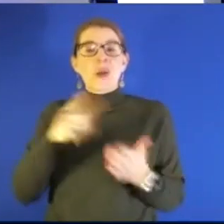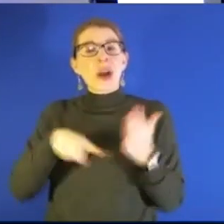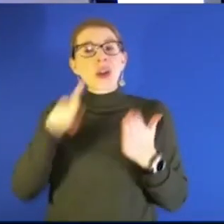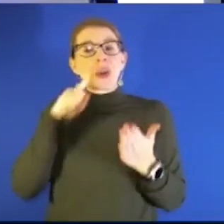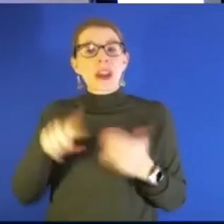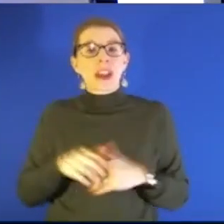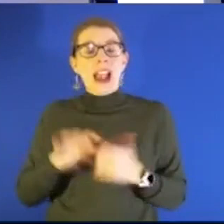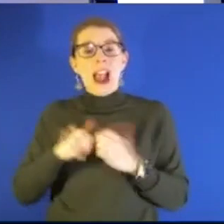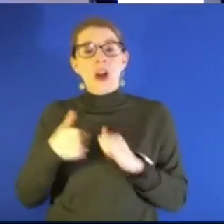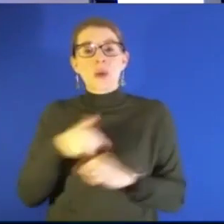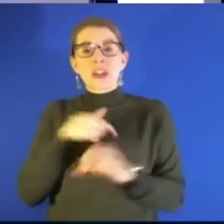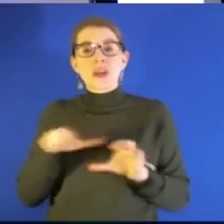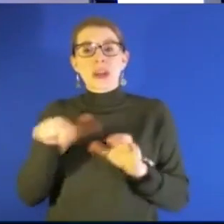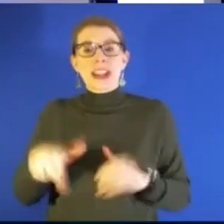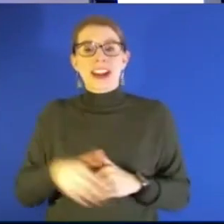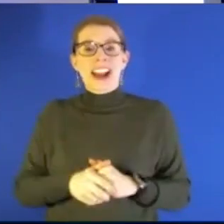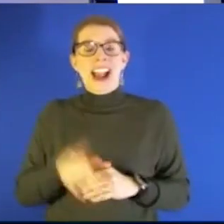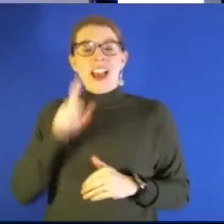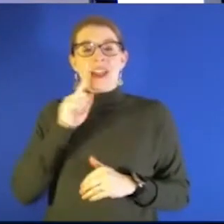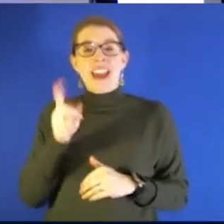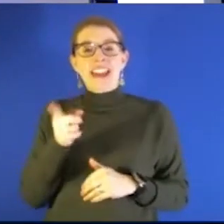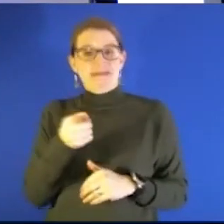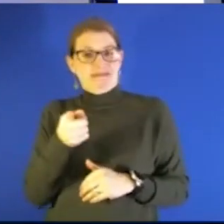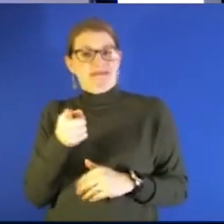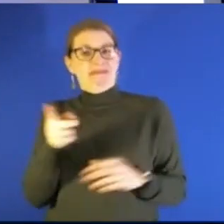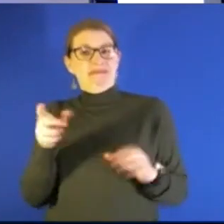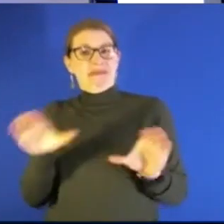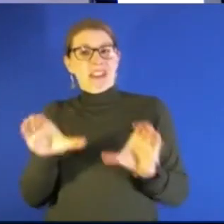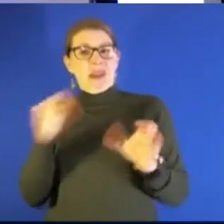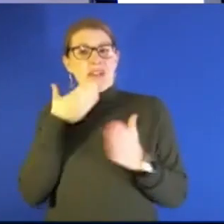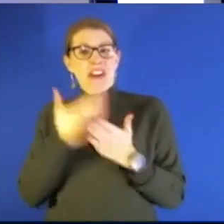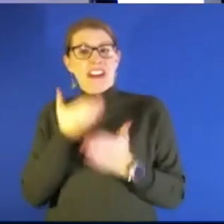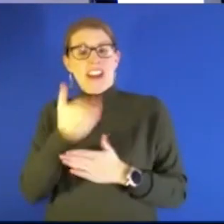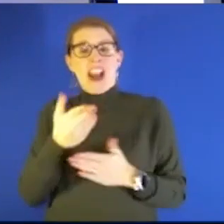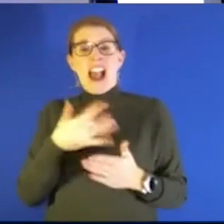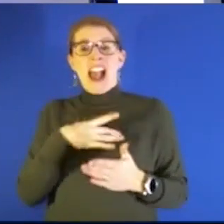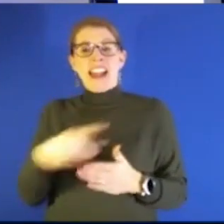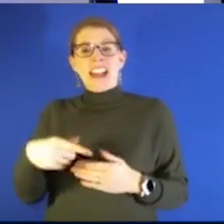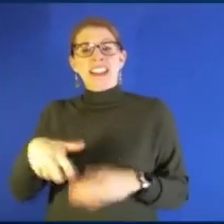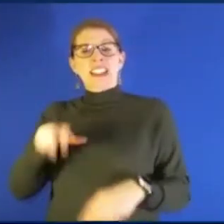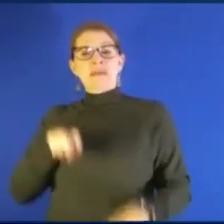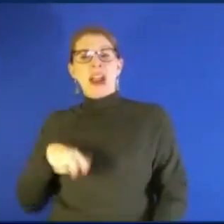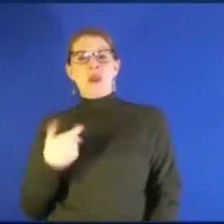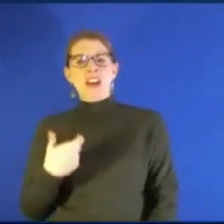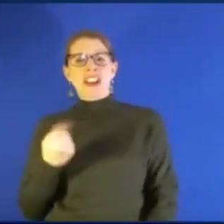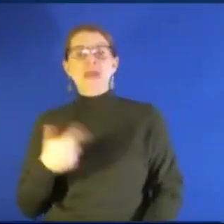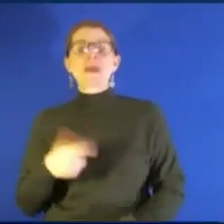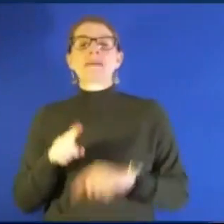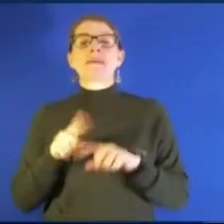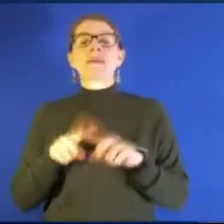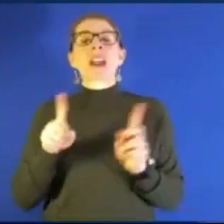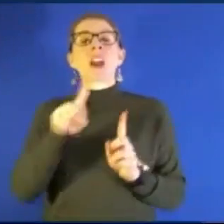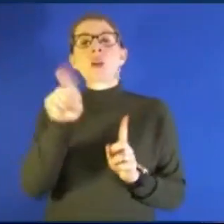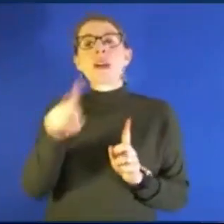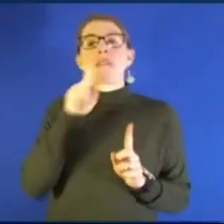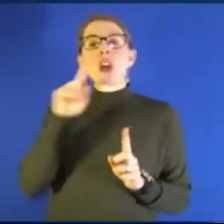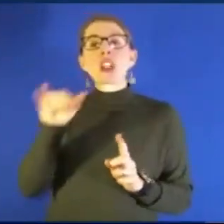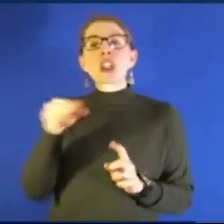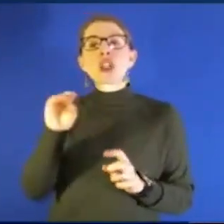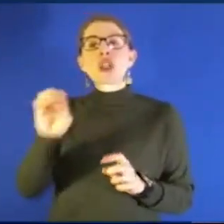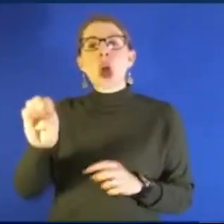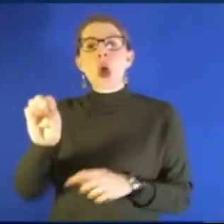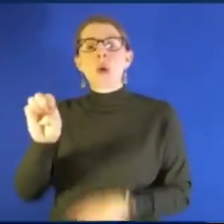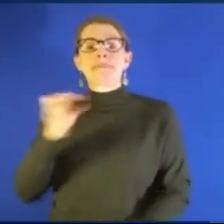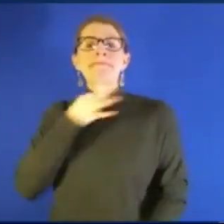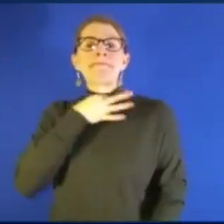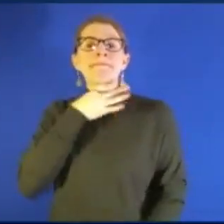here? I think you're doing pretty good in there. I like kind of sitting back and watching a little bit. I have a question for Joe. I'm curious. I'm going to ask before